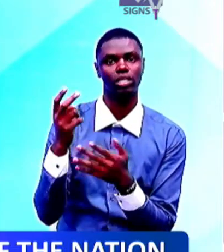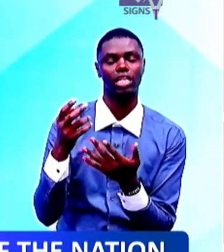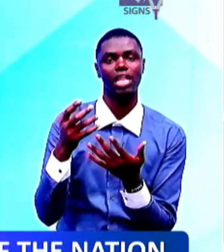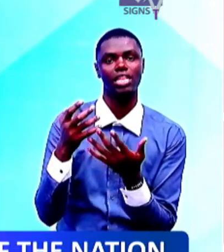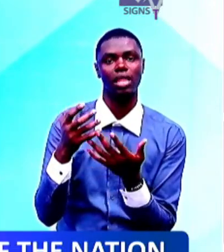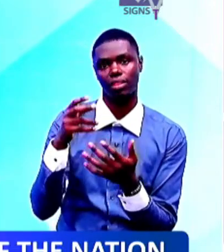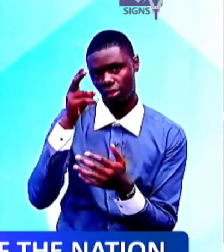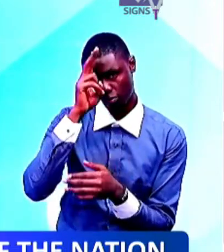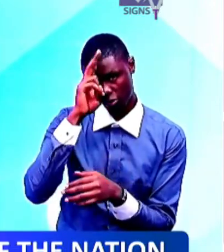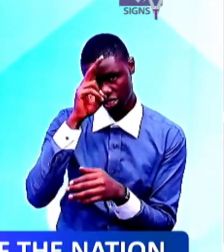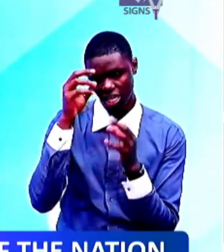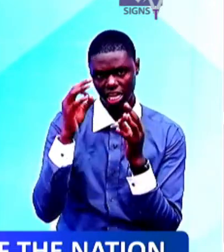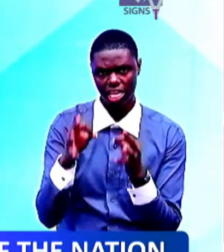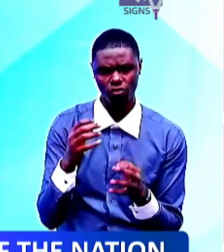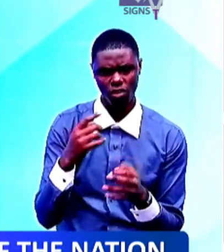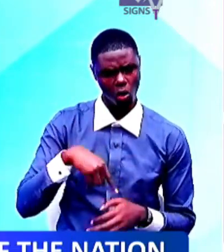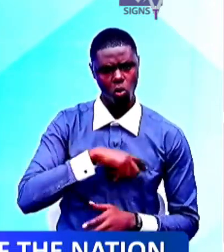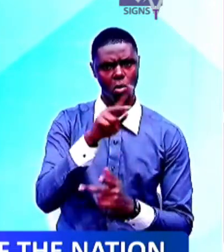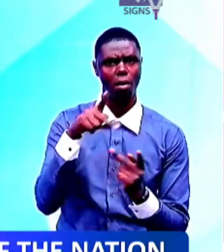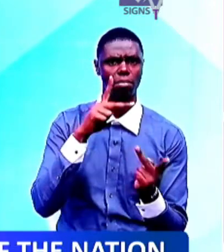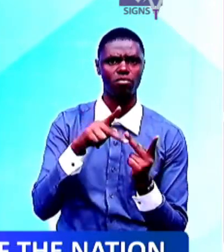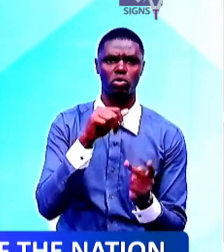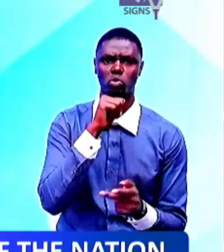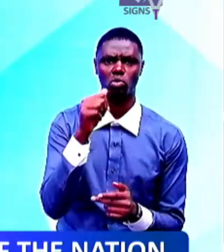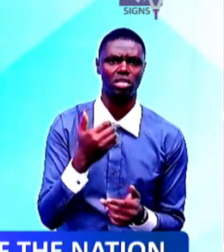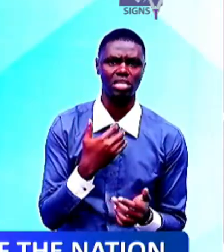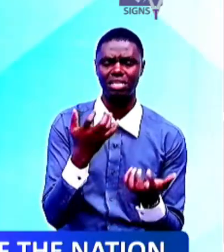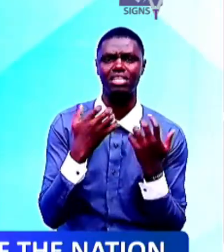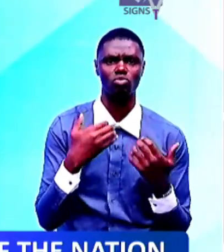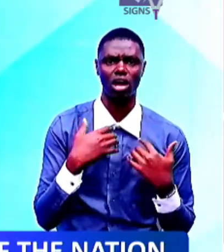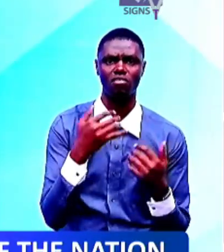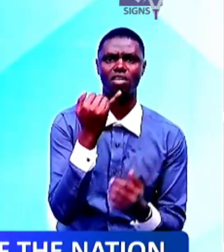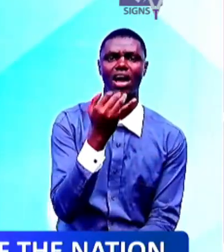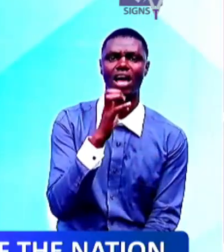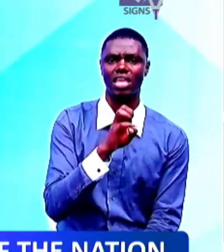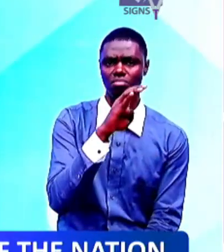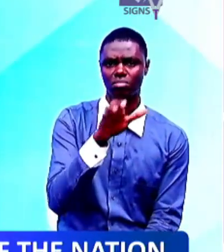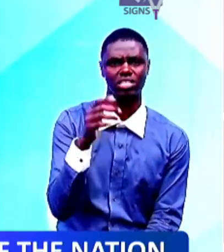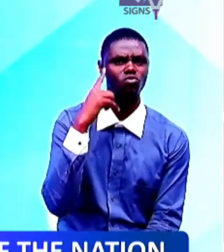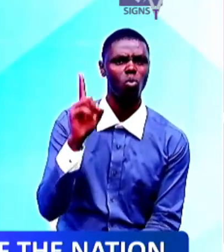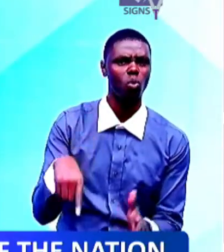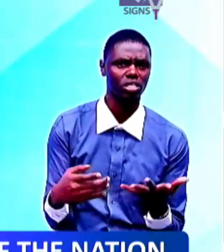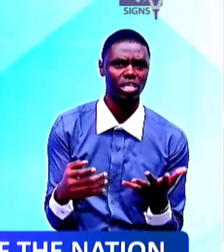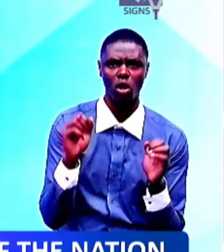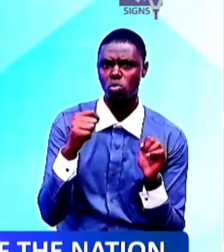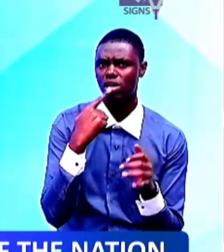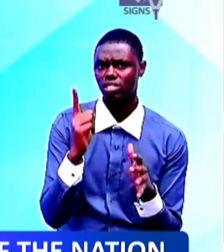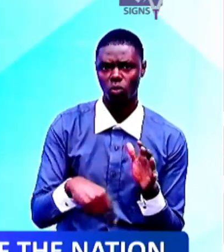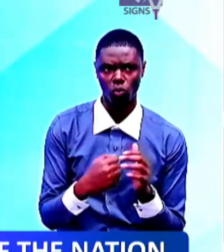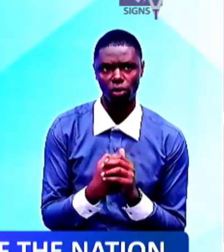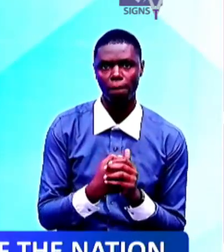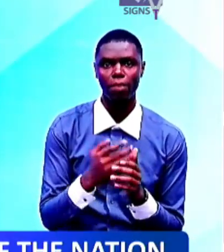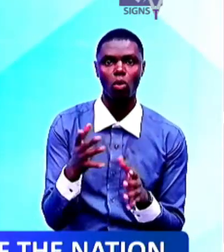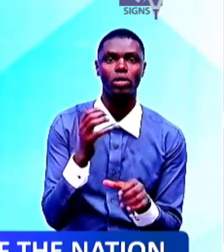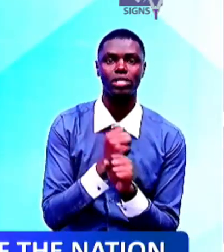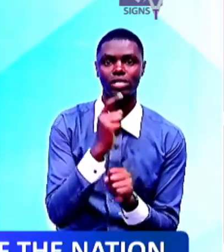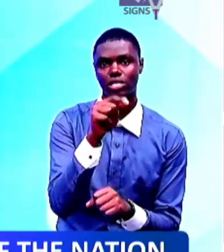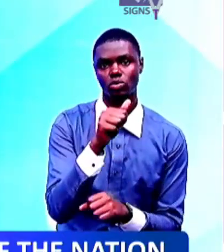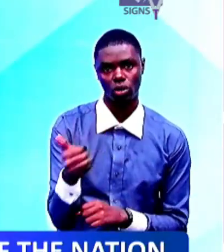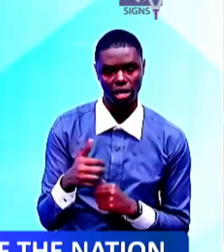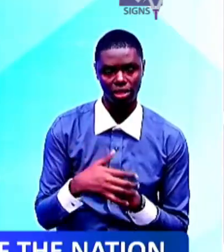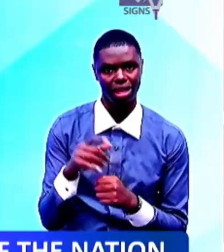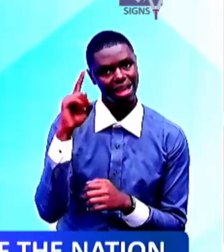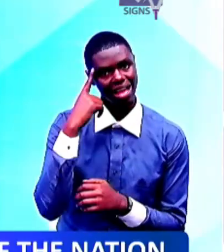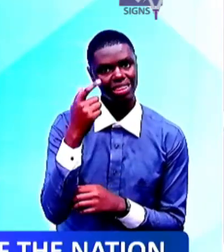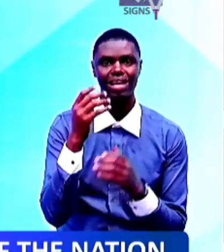there was that we were perfect, we don't even have to have an IBC. For what? We could just say, we all trust each other. I